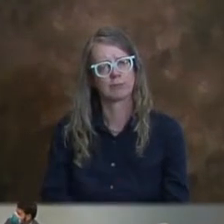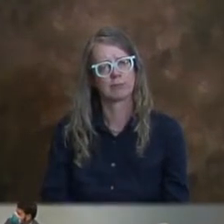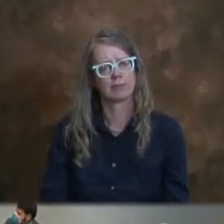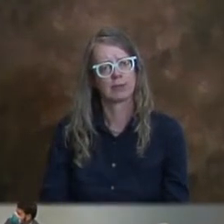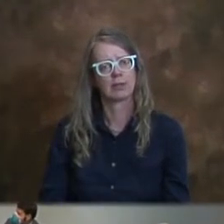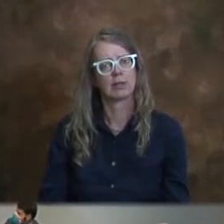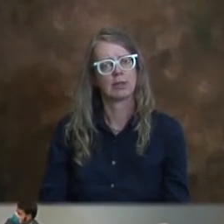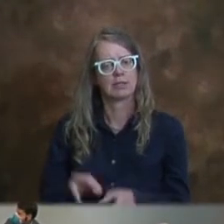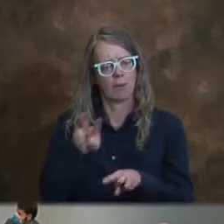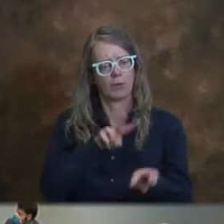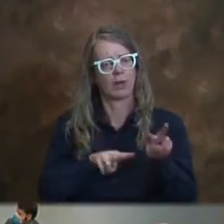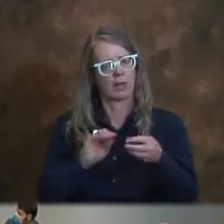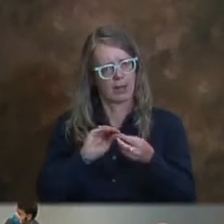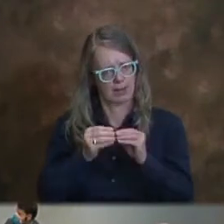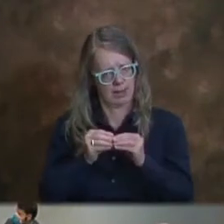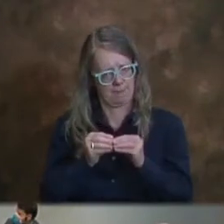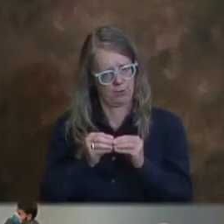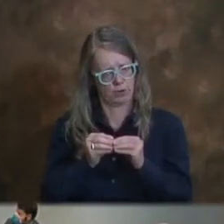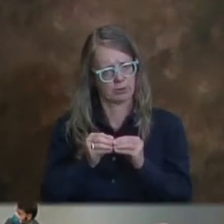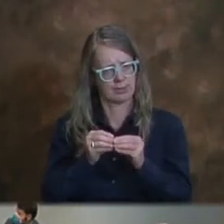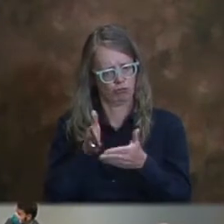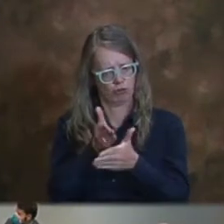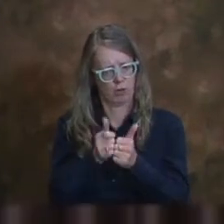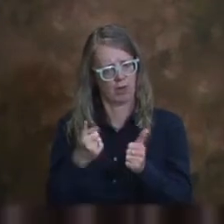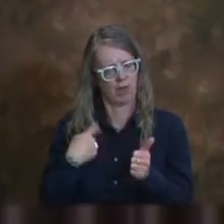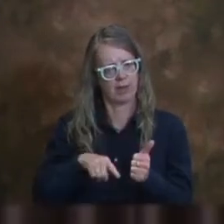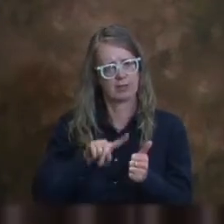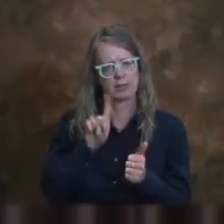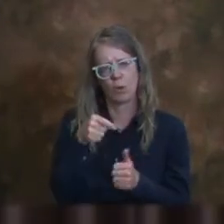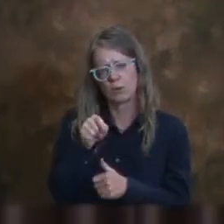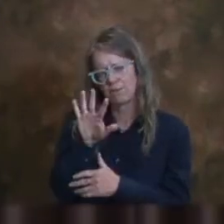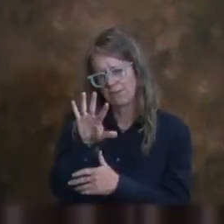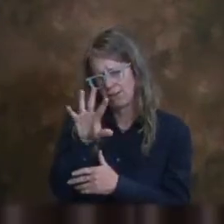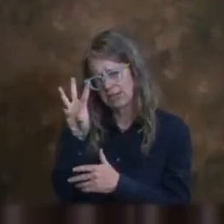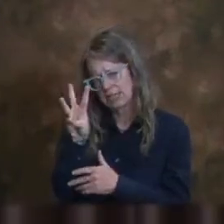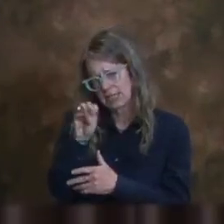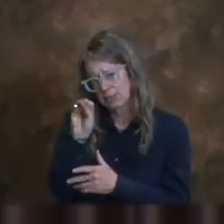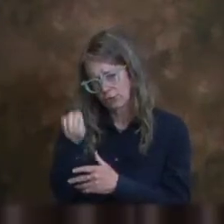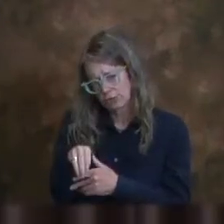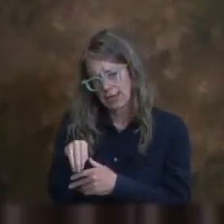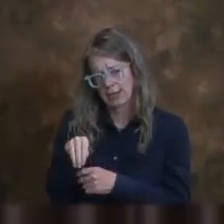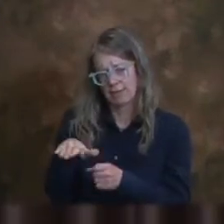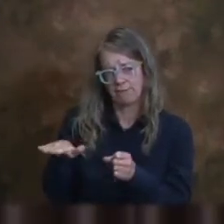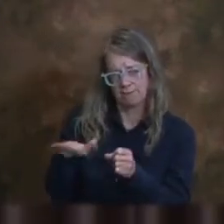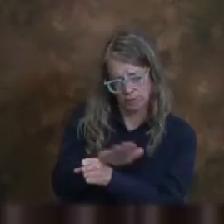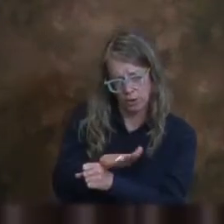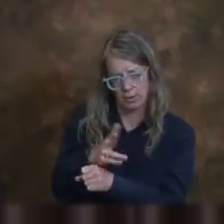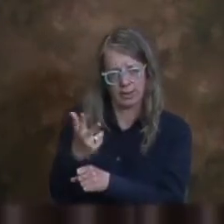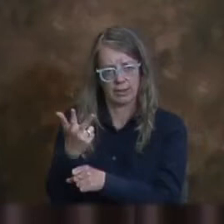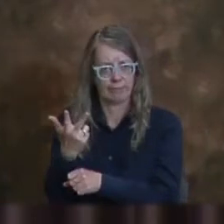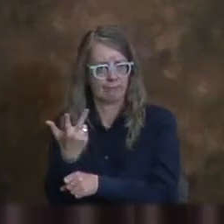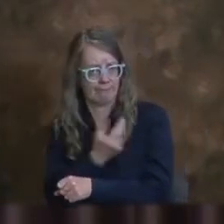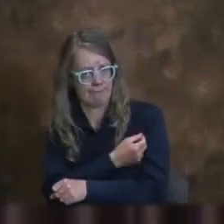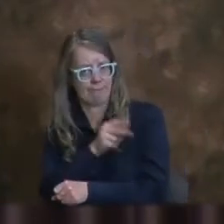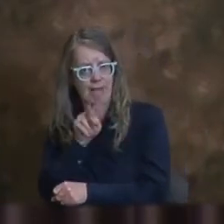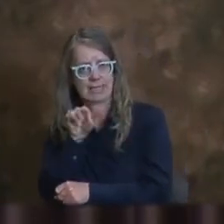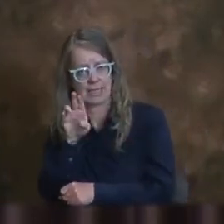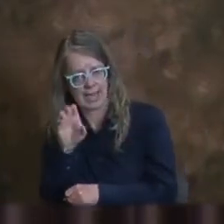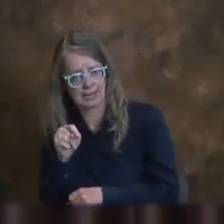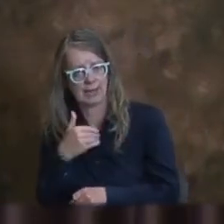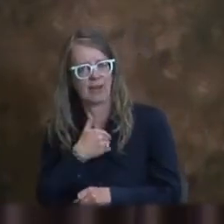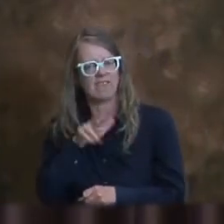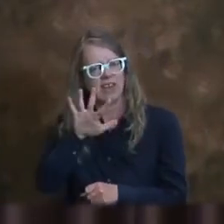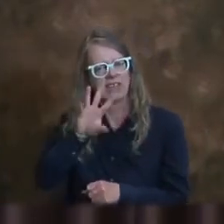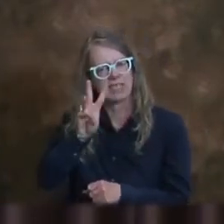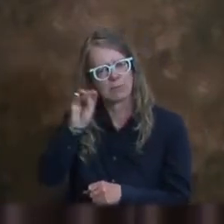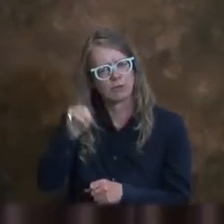looking at the data you gave us, so only 56% of the fully vaccinated have received their the third booster, or